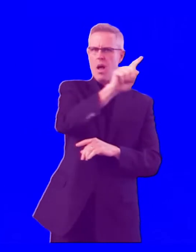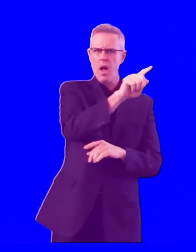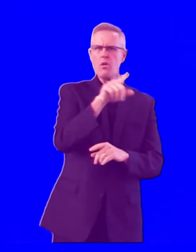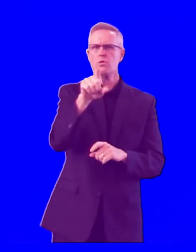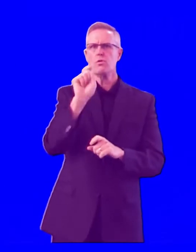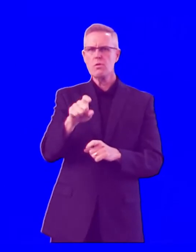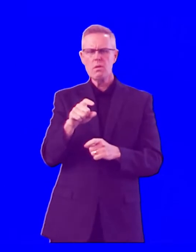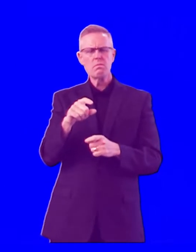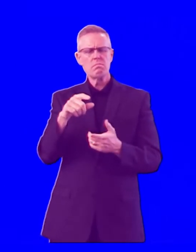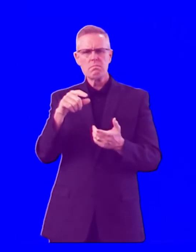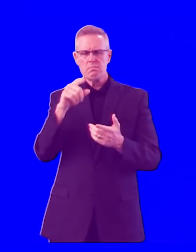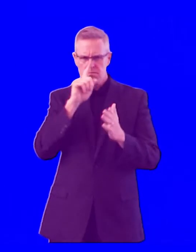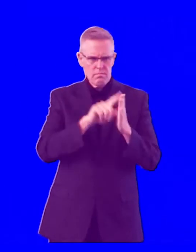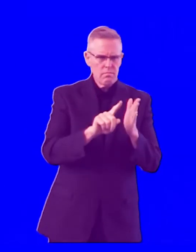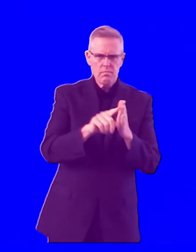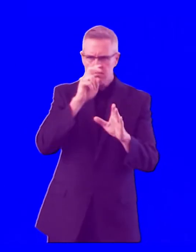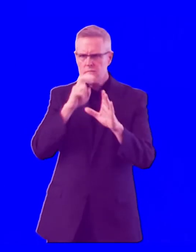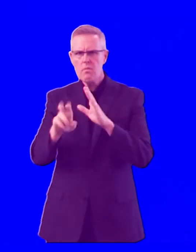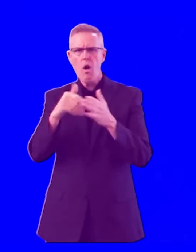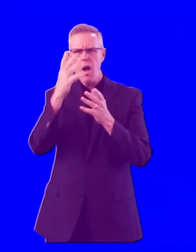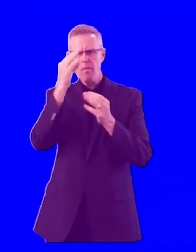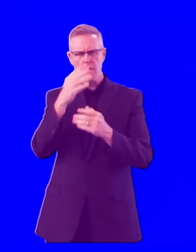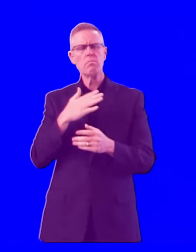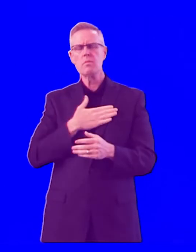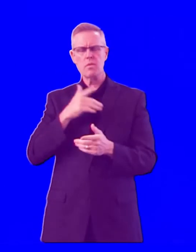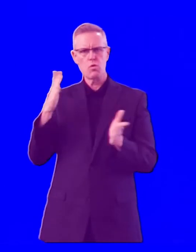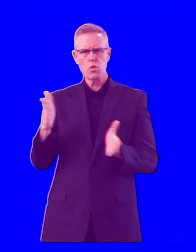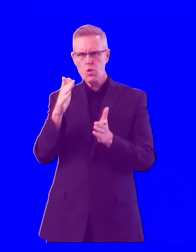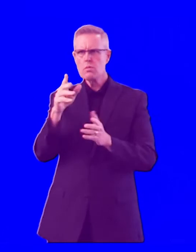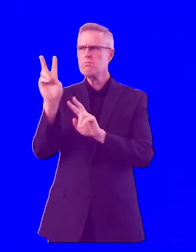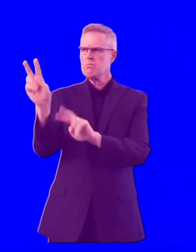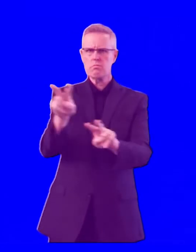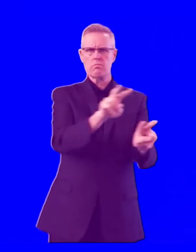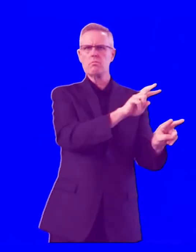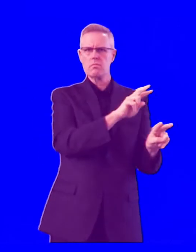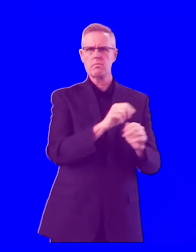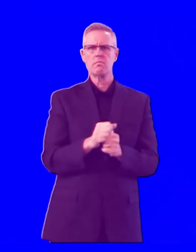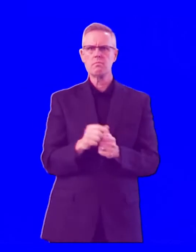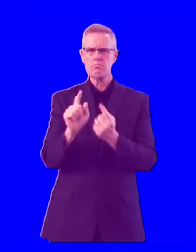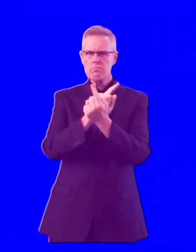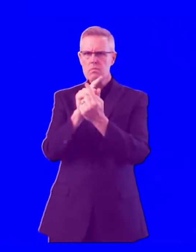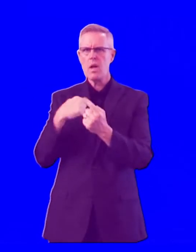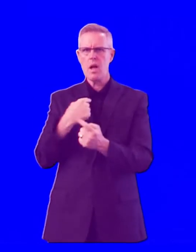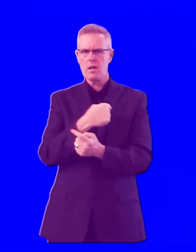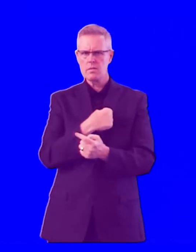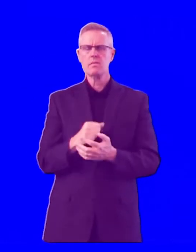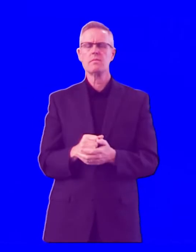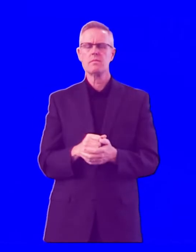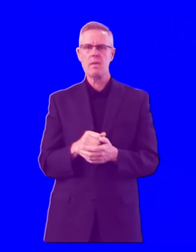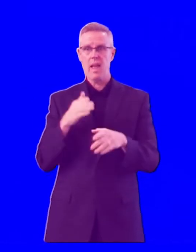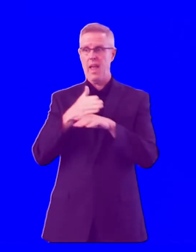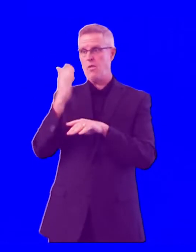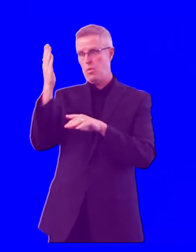didn't get a chance to really dive into the topics, the information that's out there, I encourage you to stay behind and talk to us. We're going to be all out